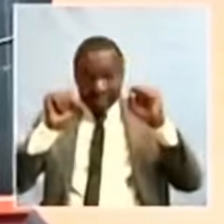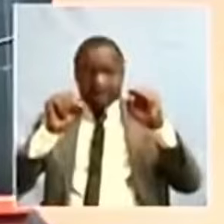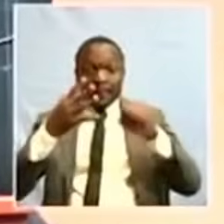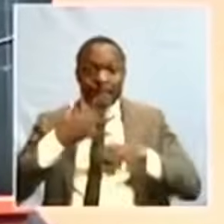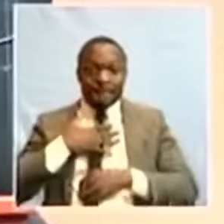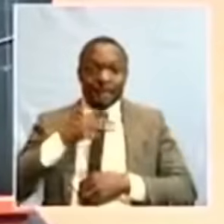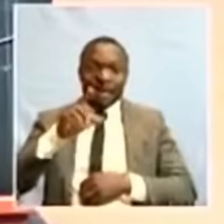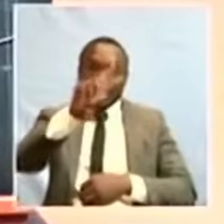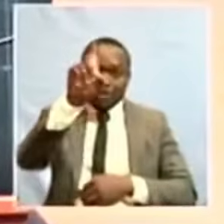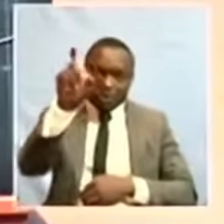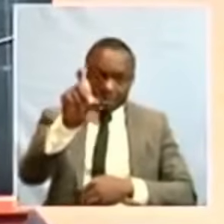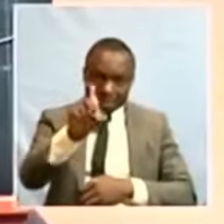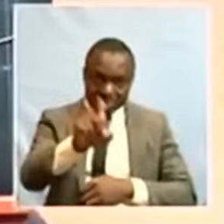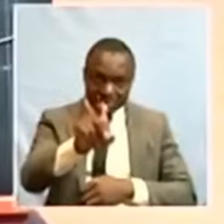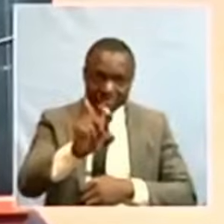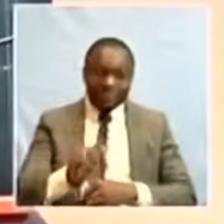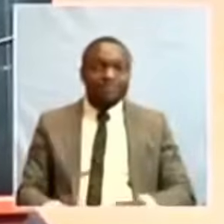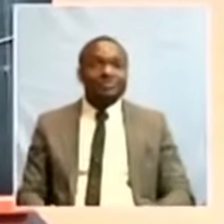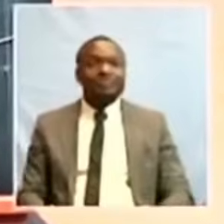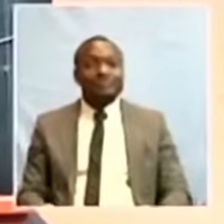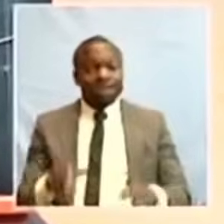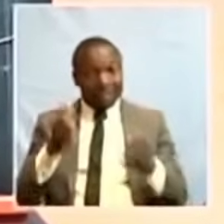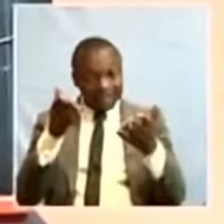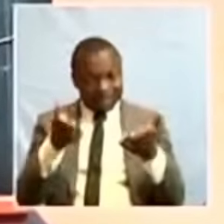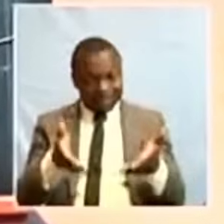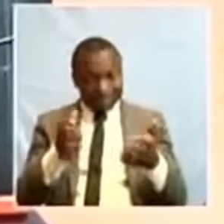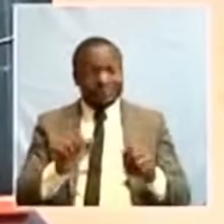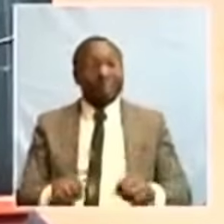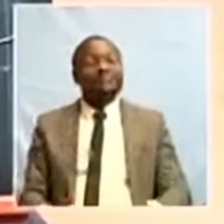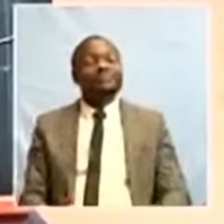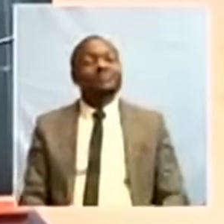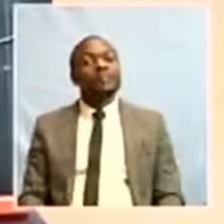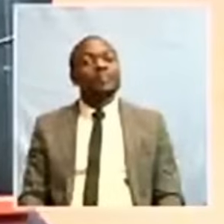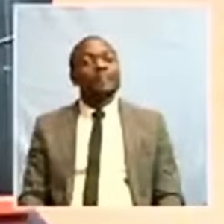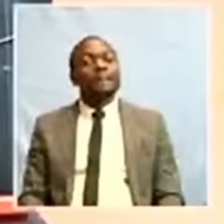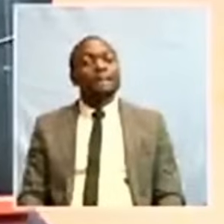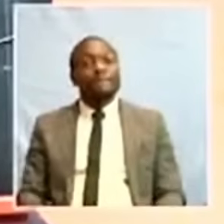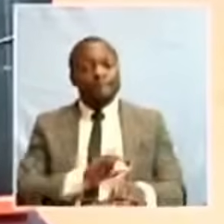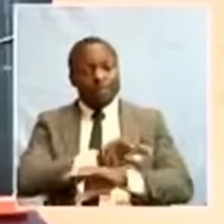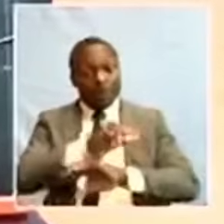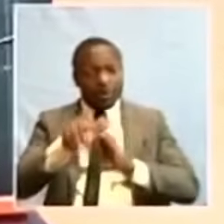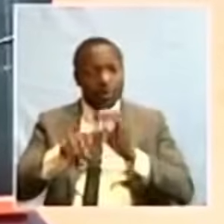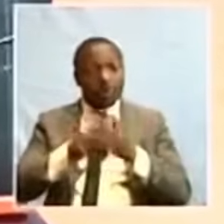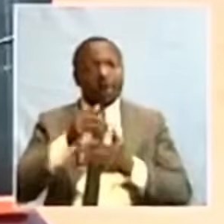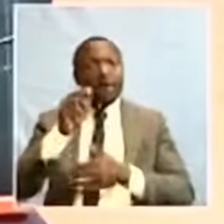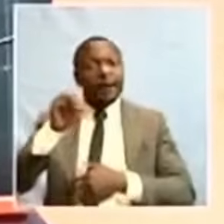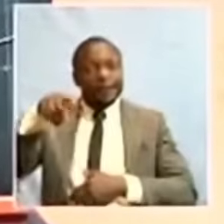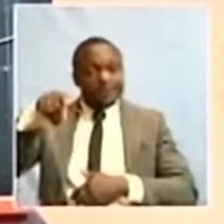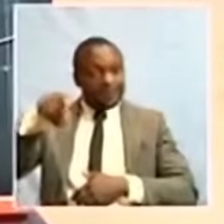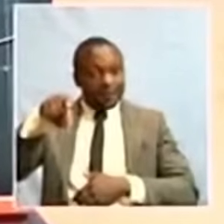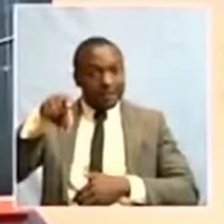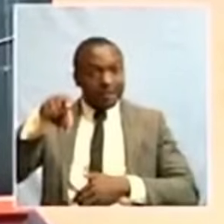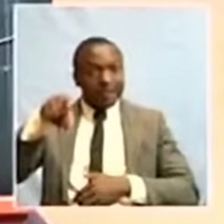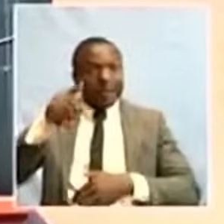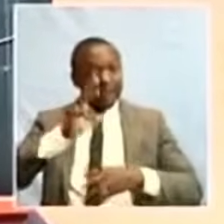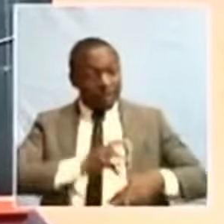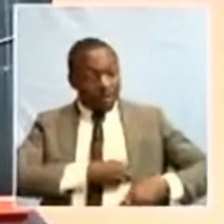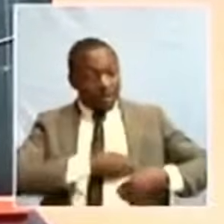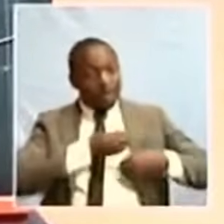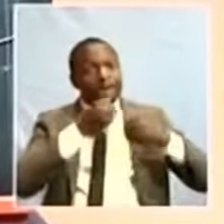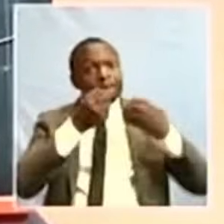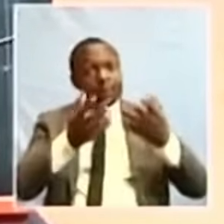Honor the Vice President is, all the MPs have expressed